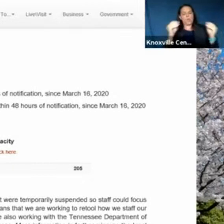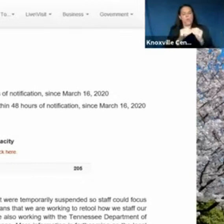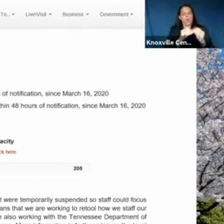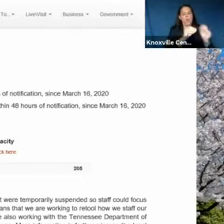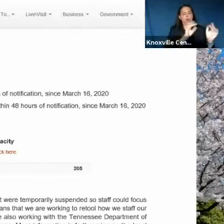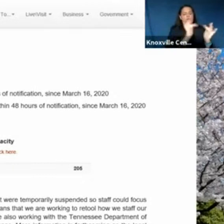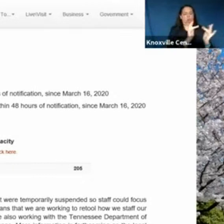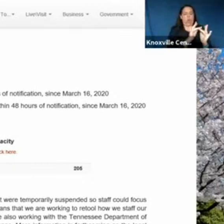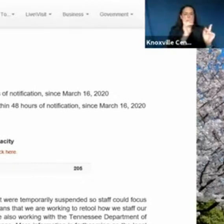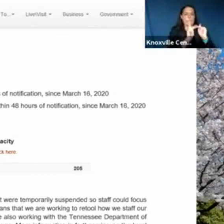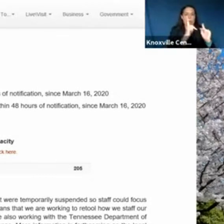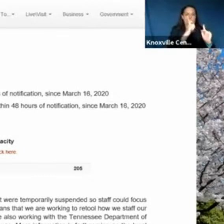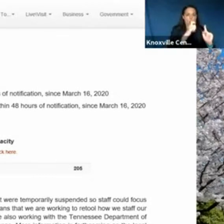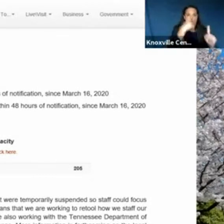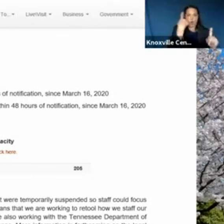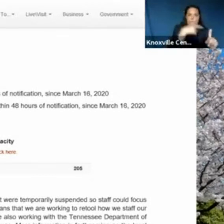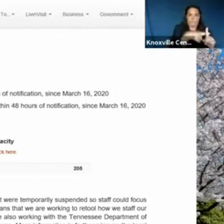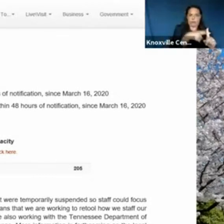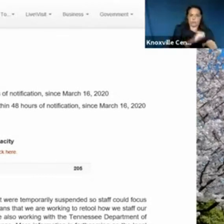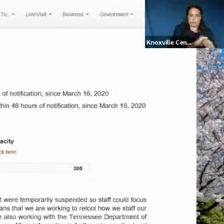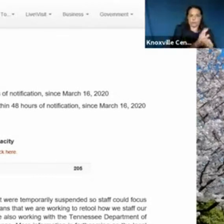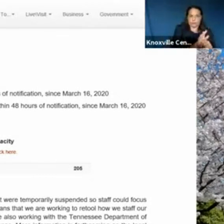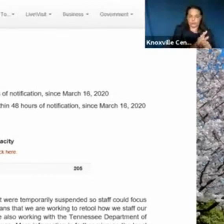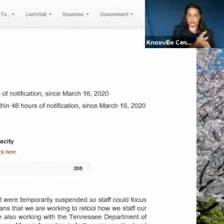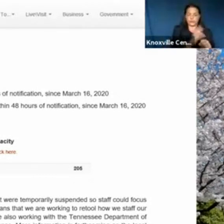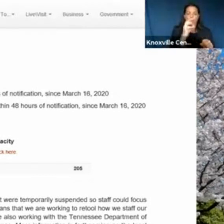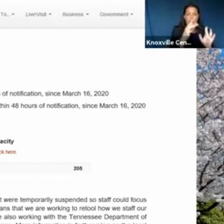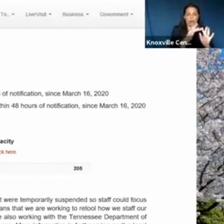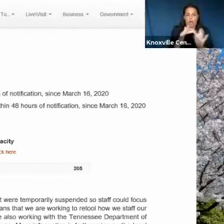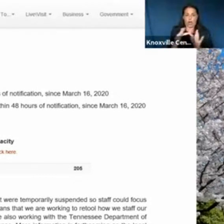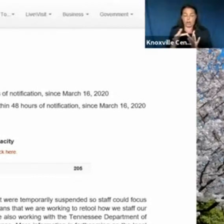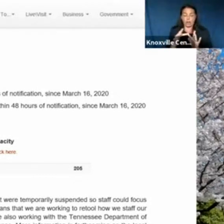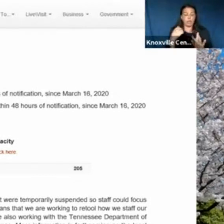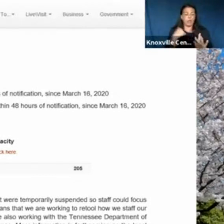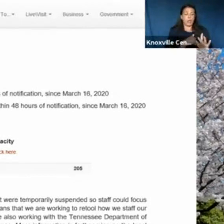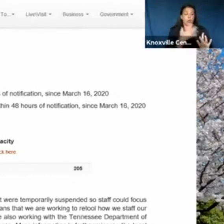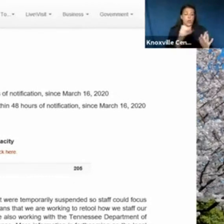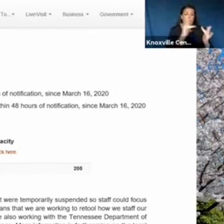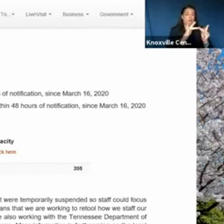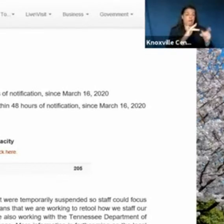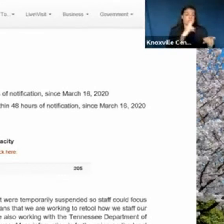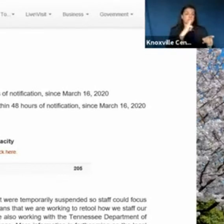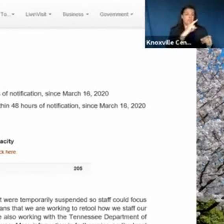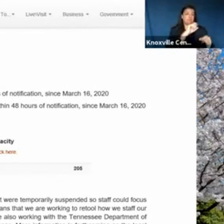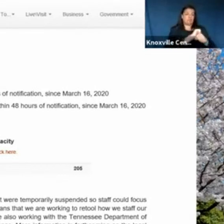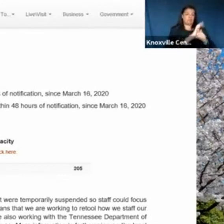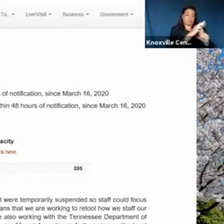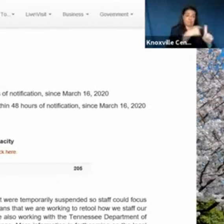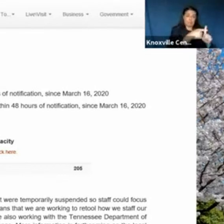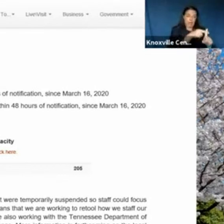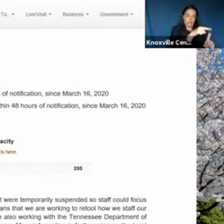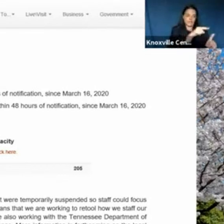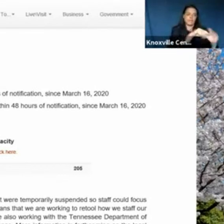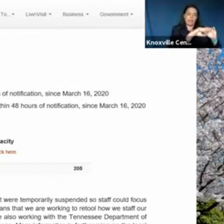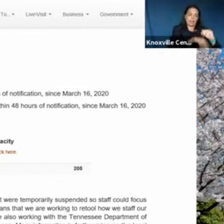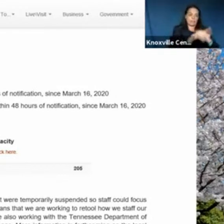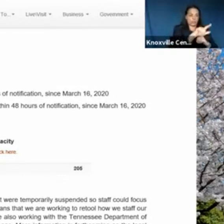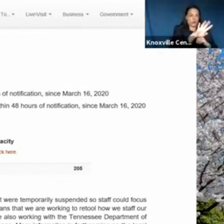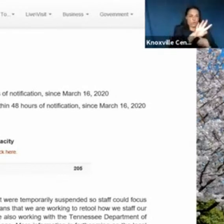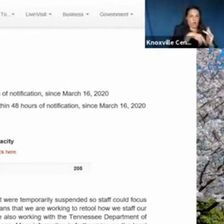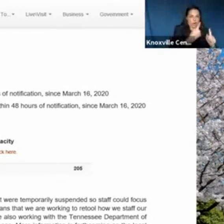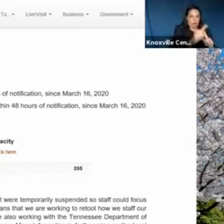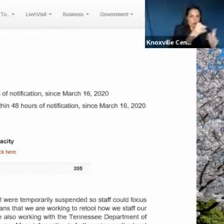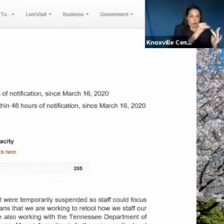capability. For this benchmark, we aim to reach out to cases within 24 hours and close contacts within 48 hours.